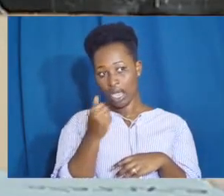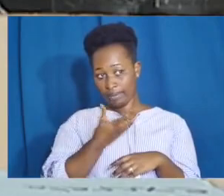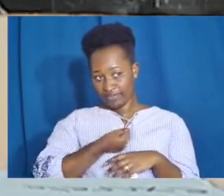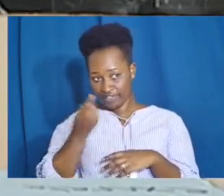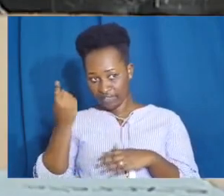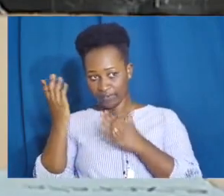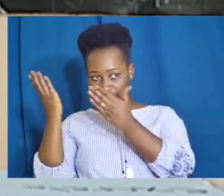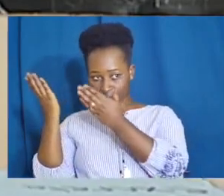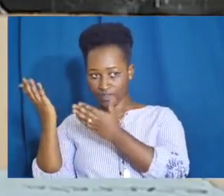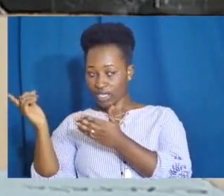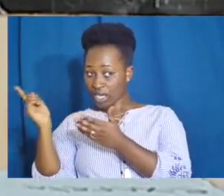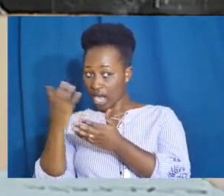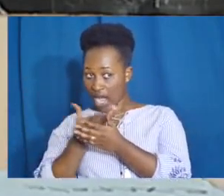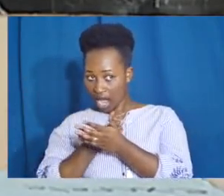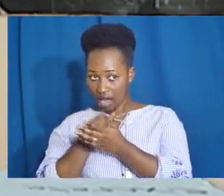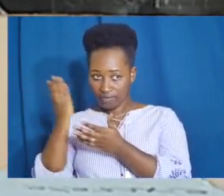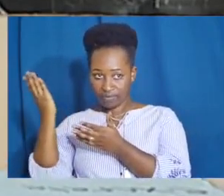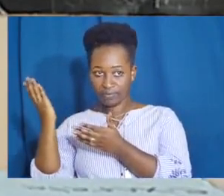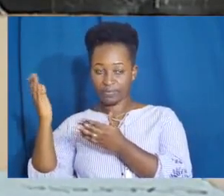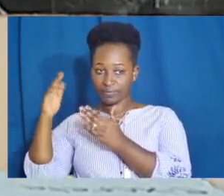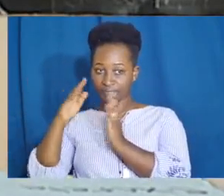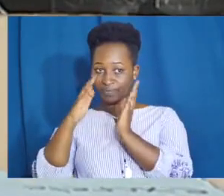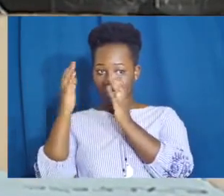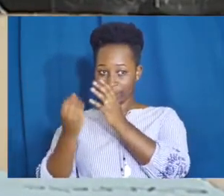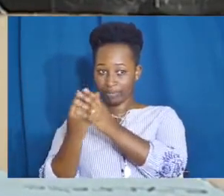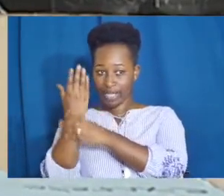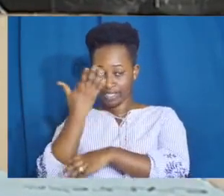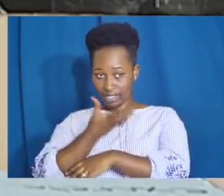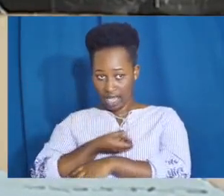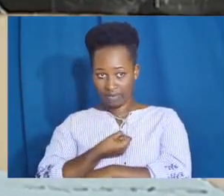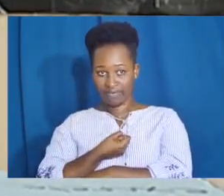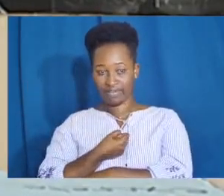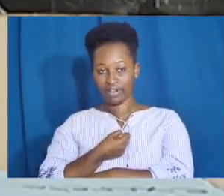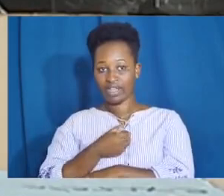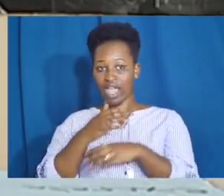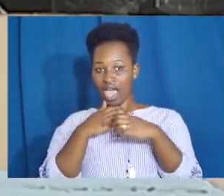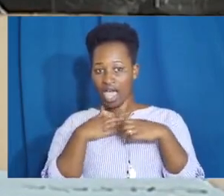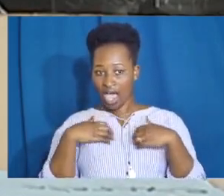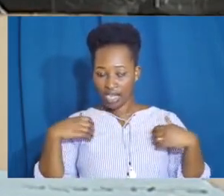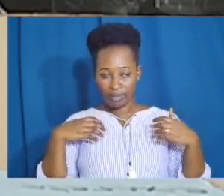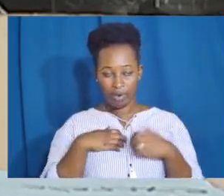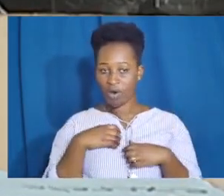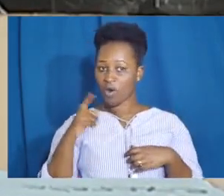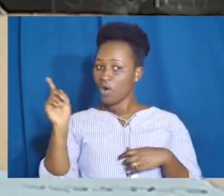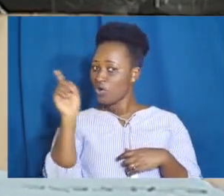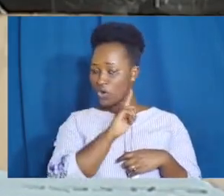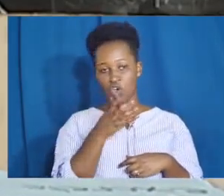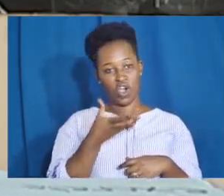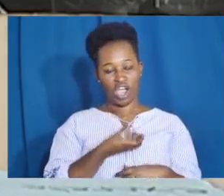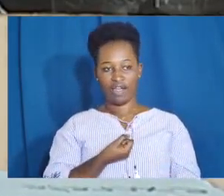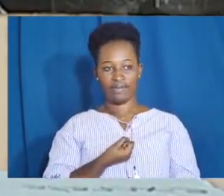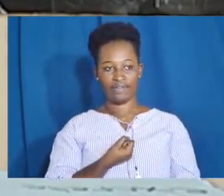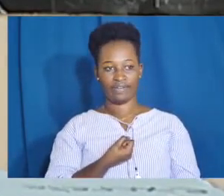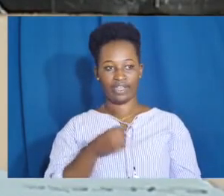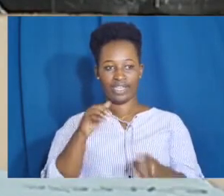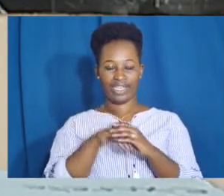wall, fungi have cell wall, plants have cell wall, and animals have no cell wall